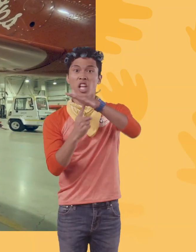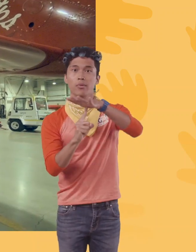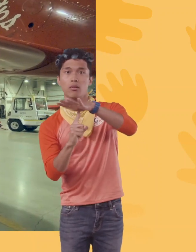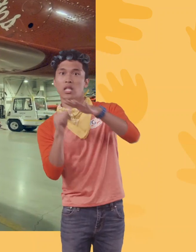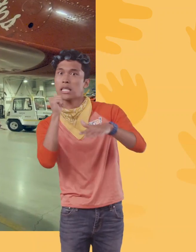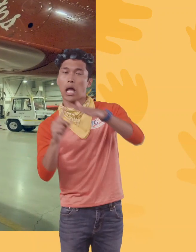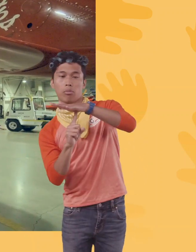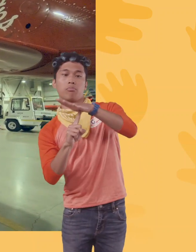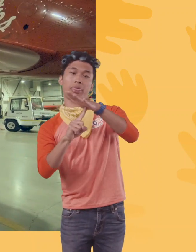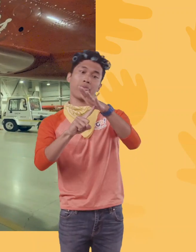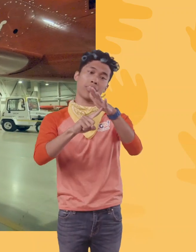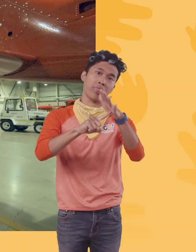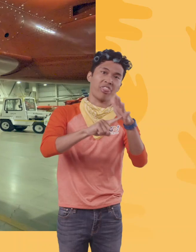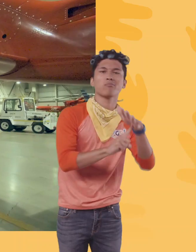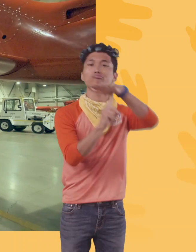helicopter stable.